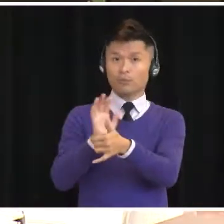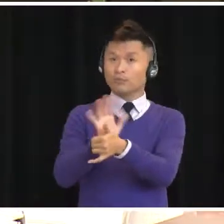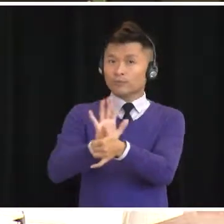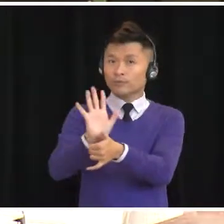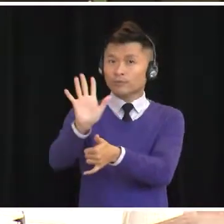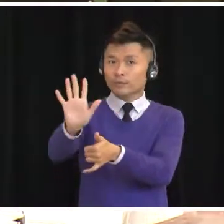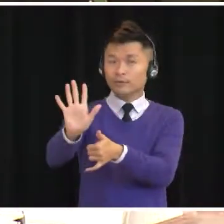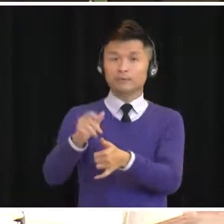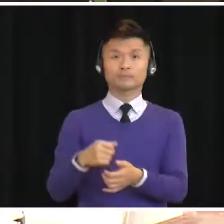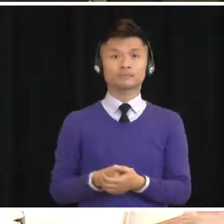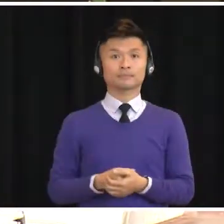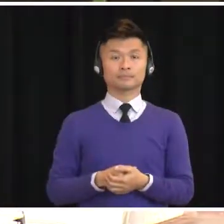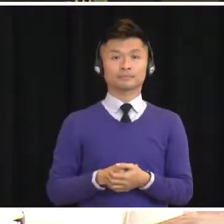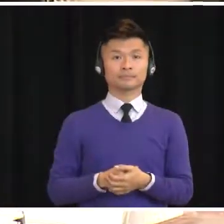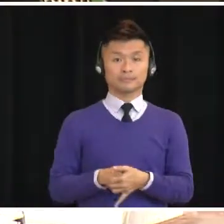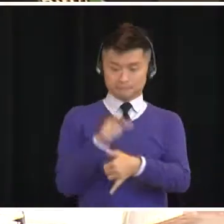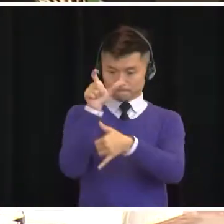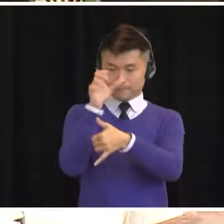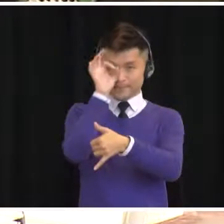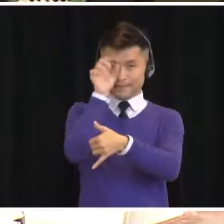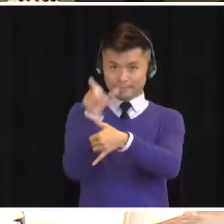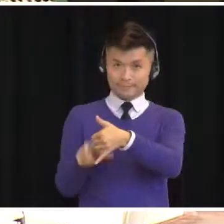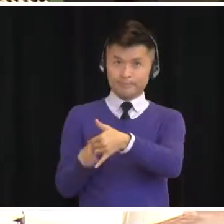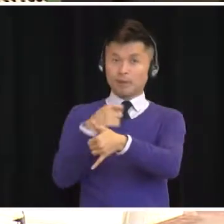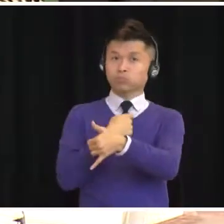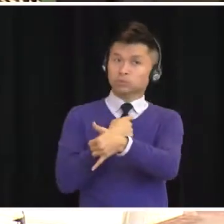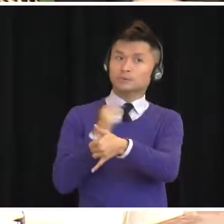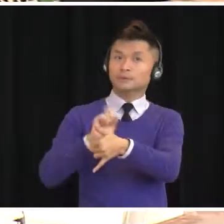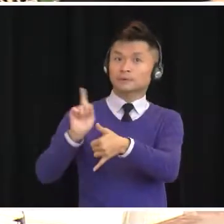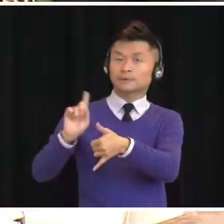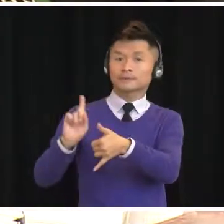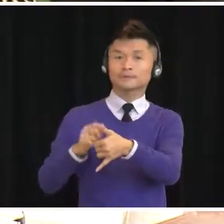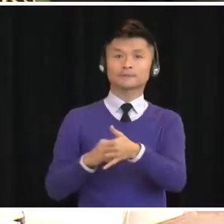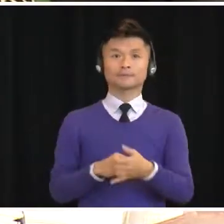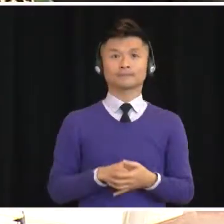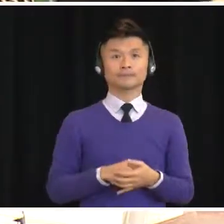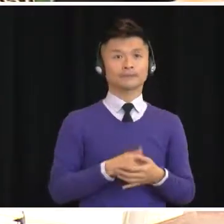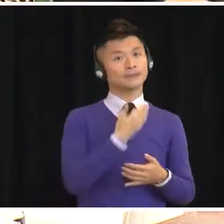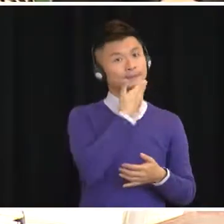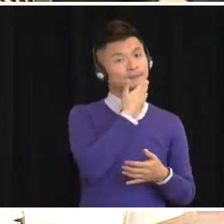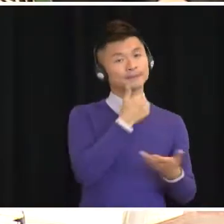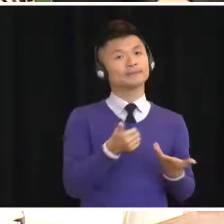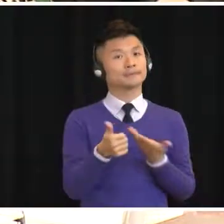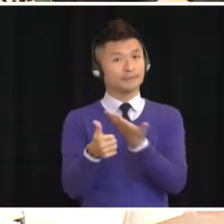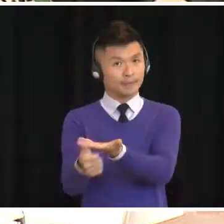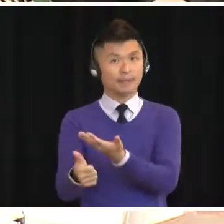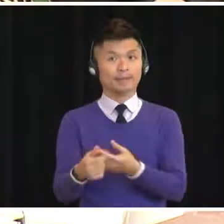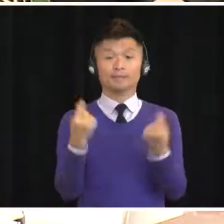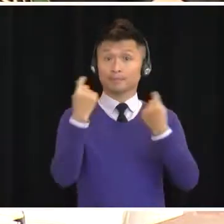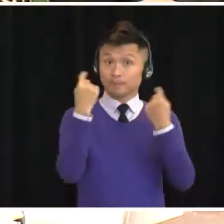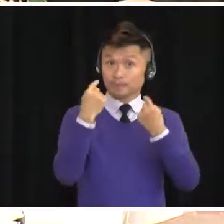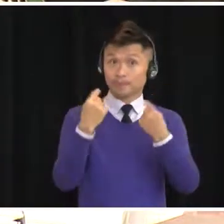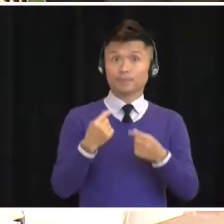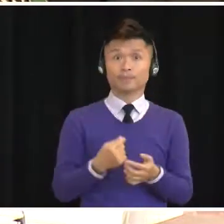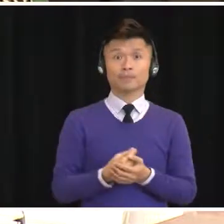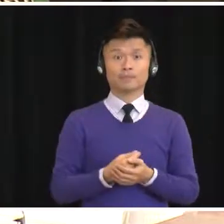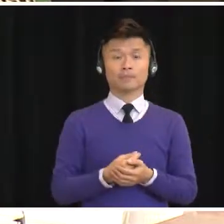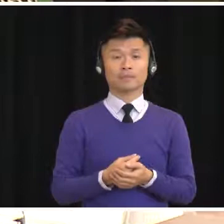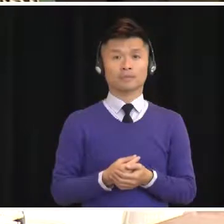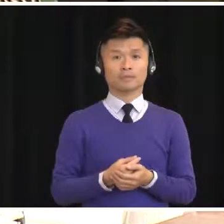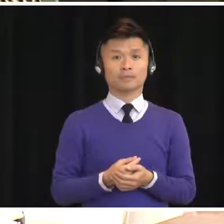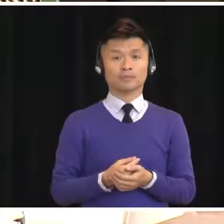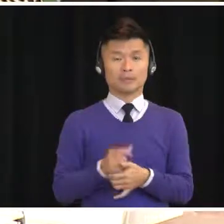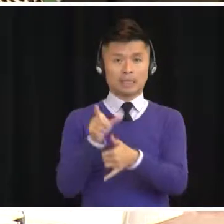If there are caregivers for the stateless child, then on a case-by-case basis, we can arrange different